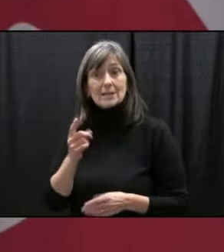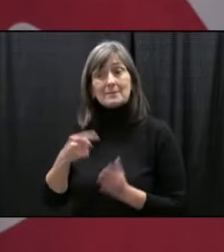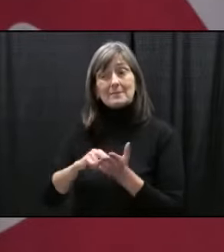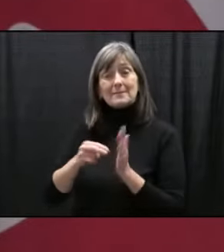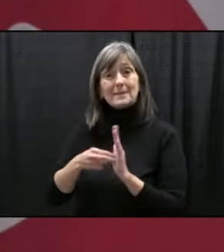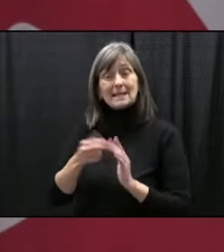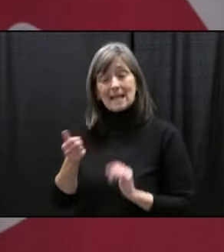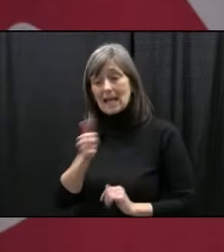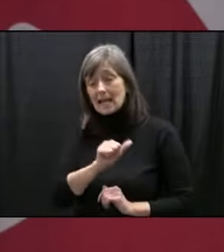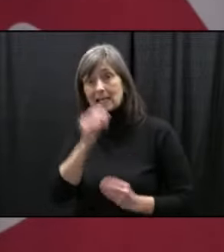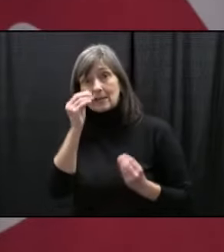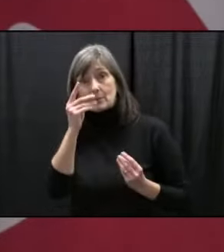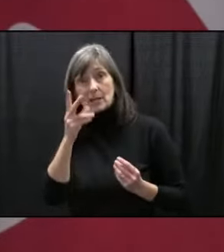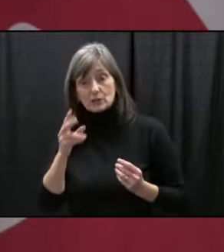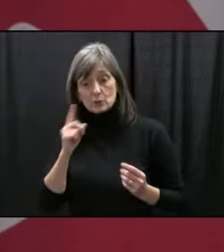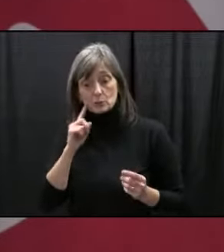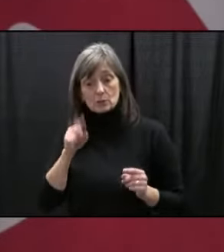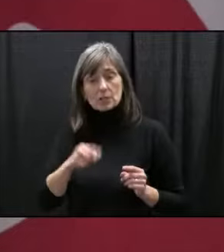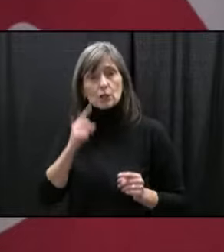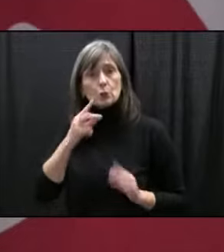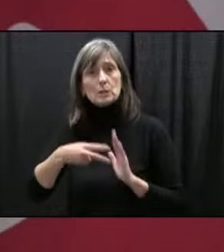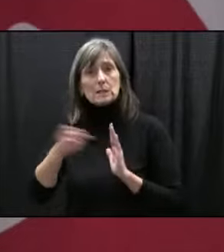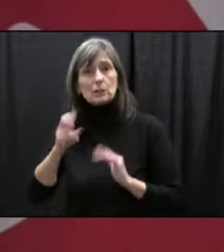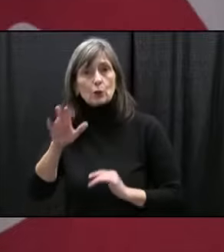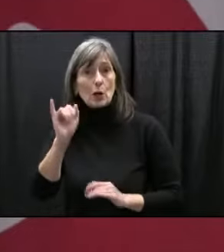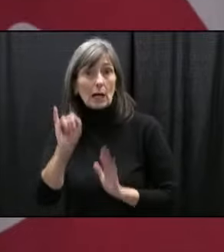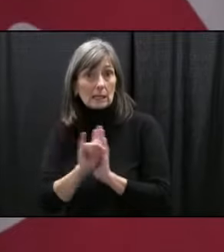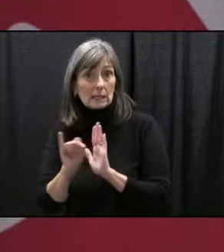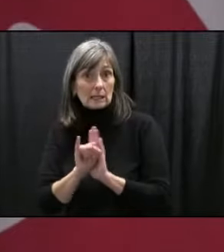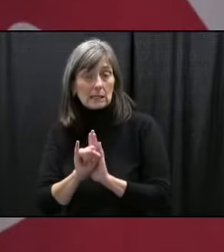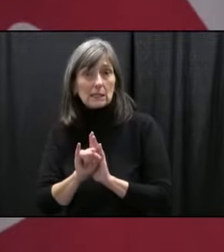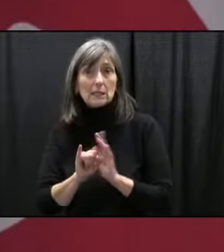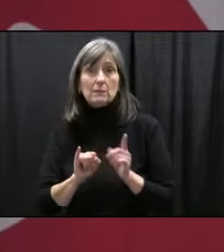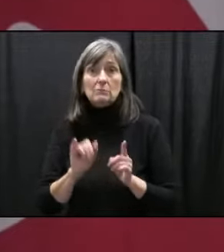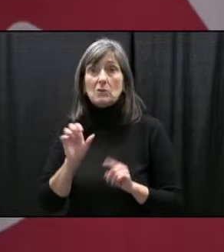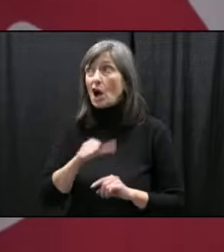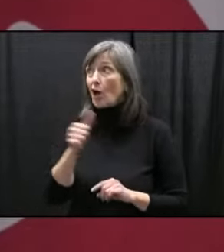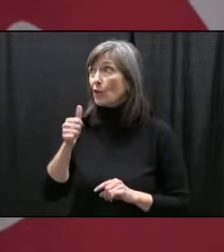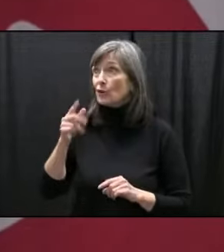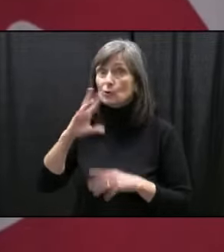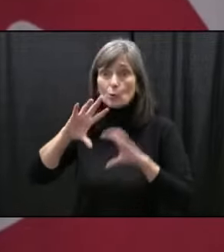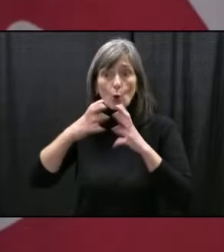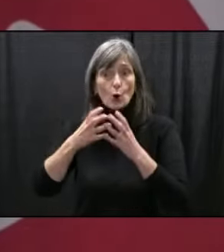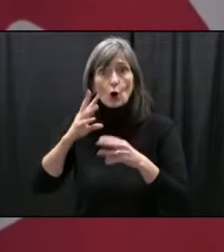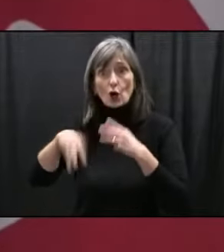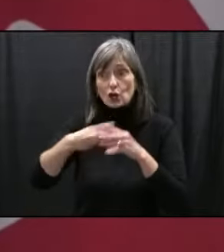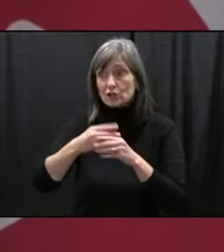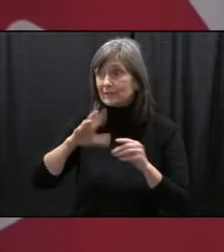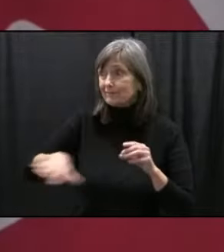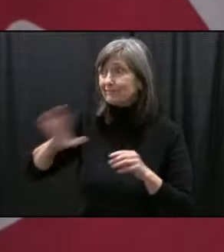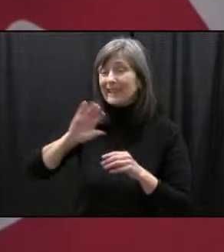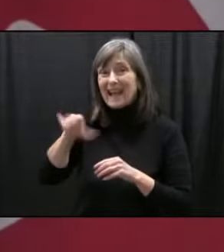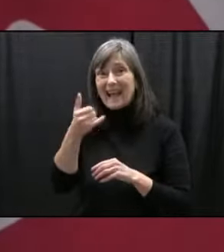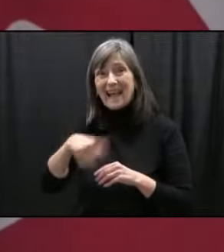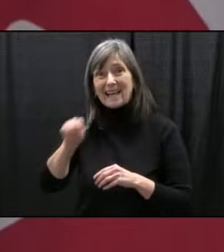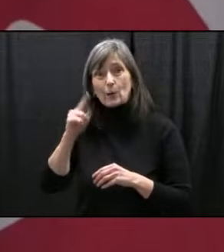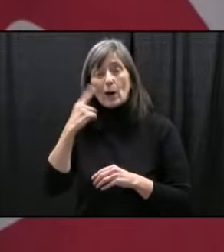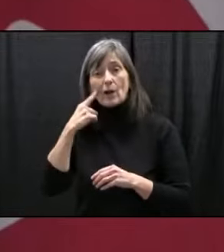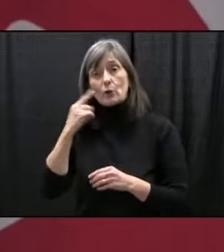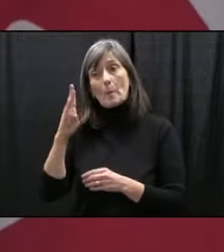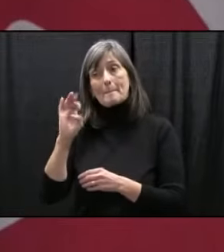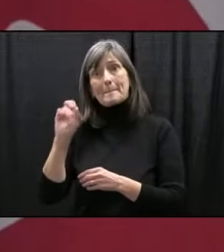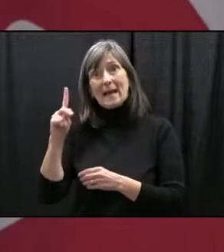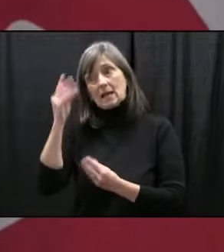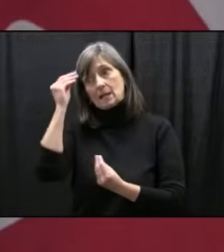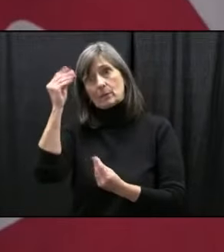this information, any information they have, to steal someone's identity. They could be in the other side of the country, any parts of the world, and using that banking information,